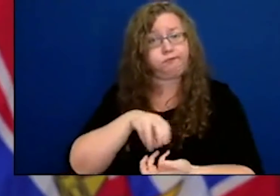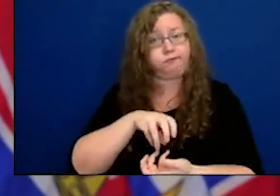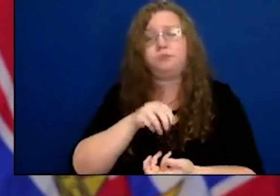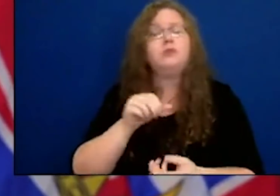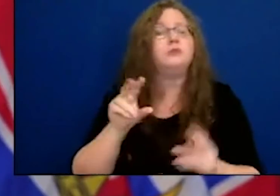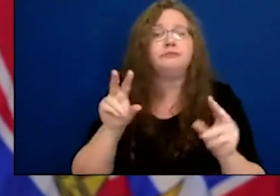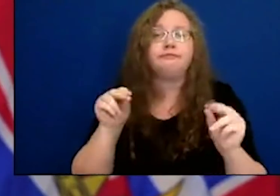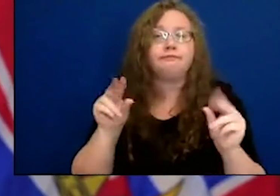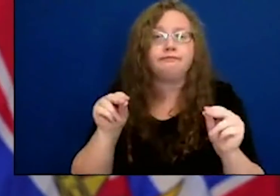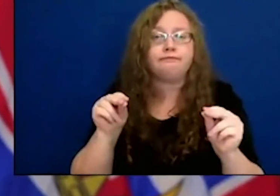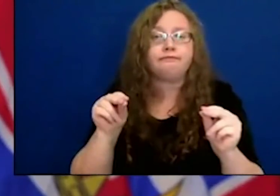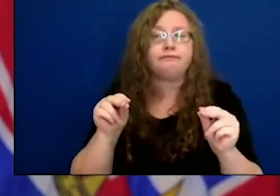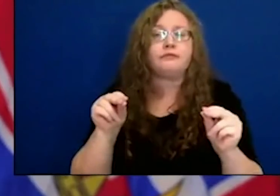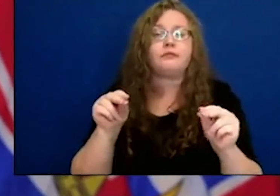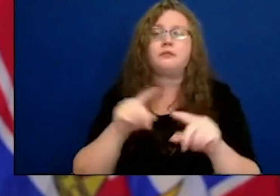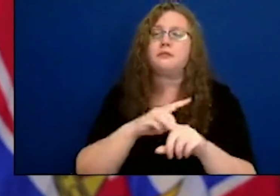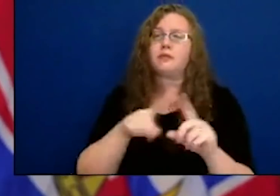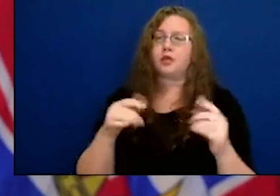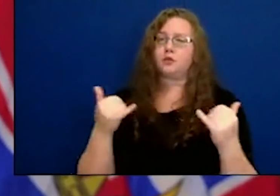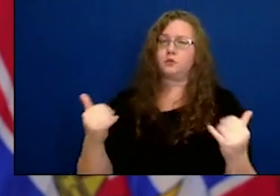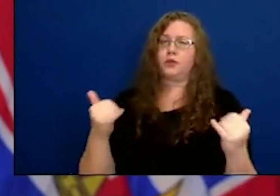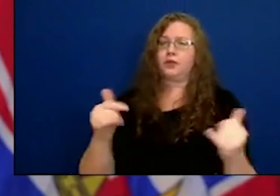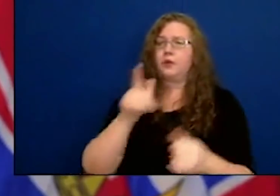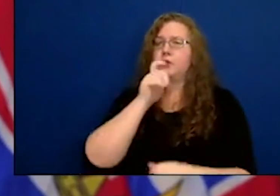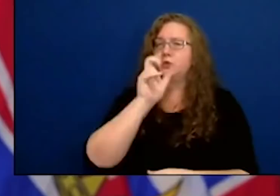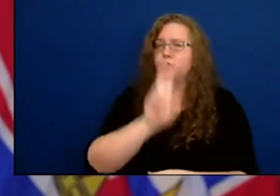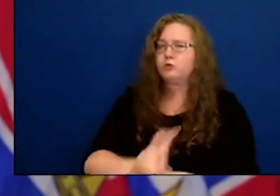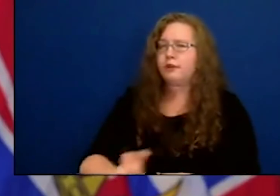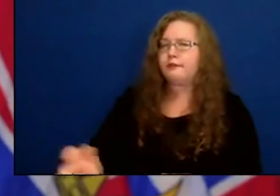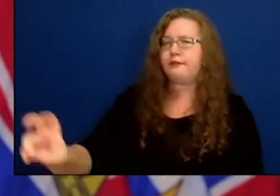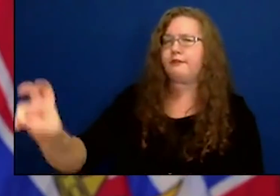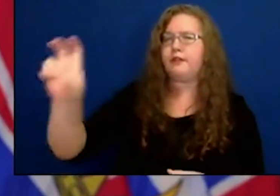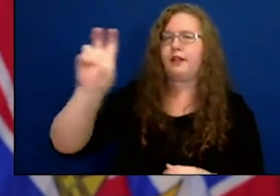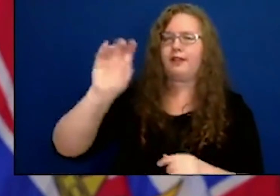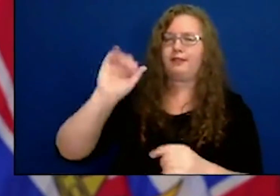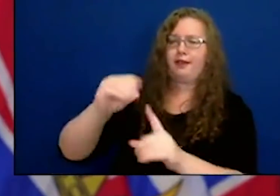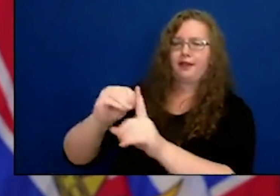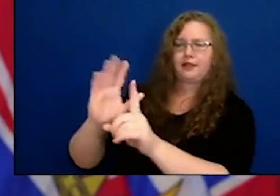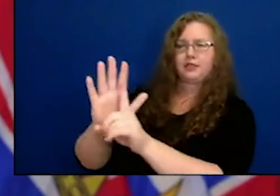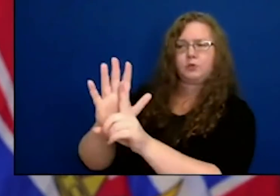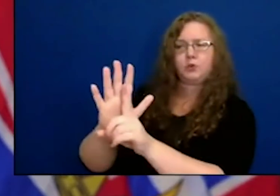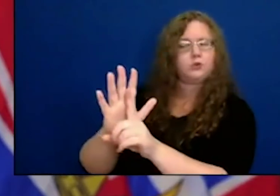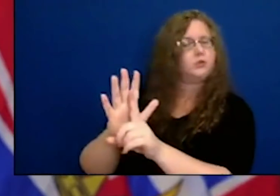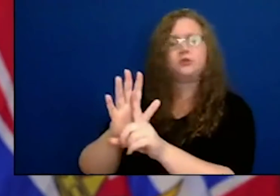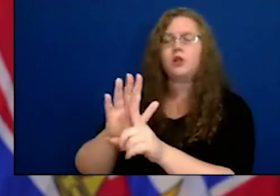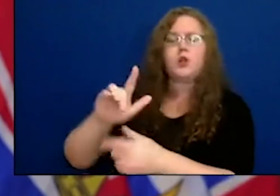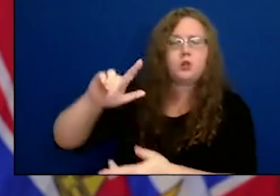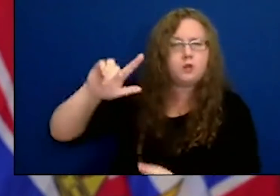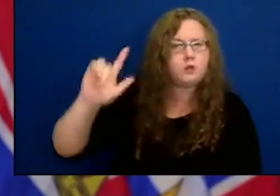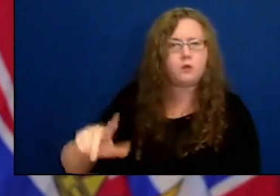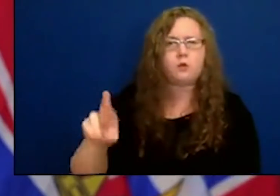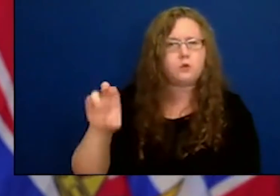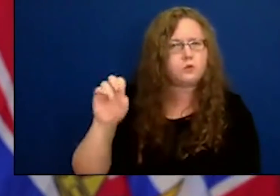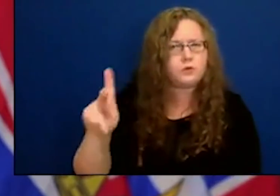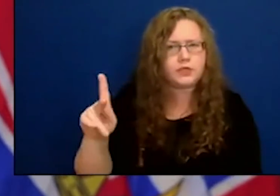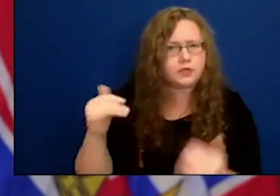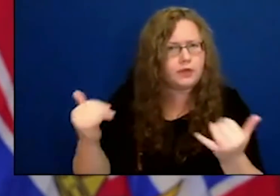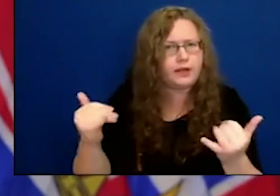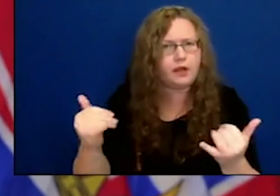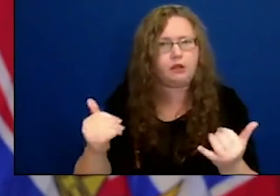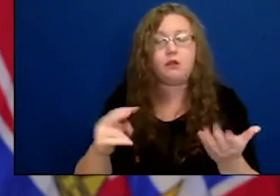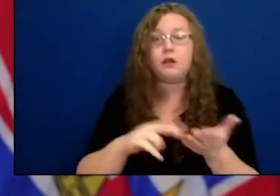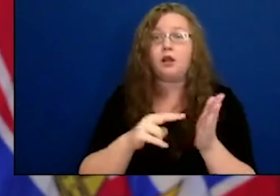moment. The types of exposures that are included in that are very low risk exposures. So this would not